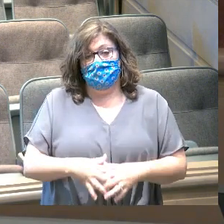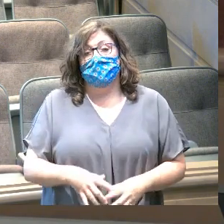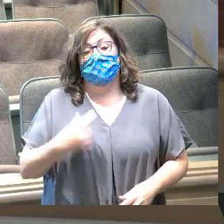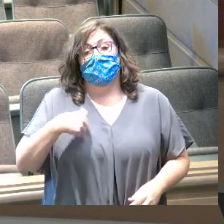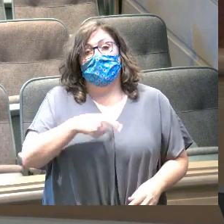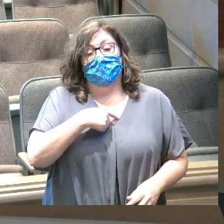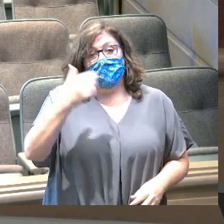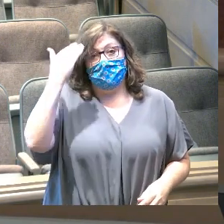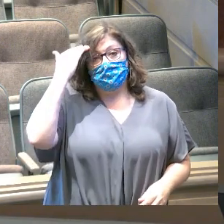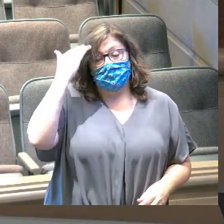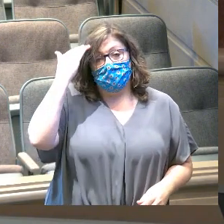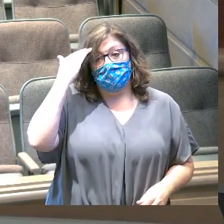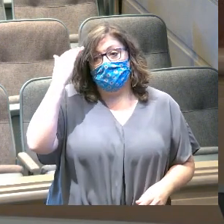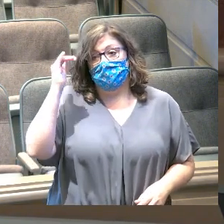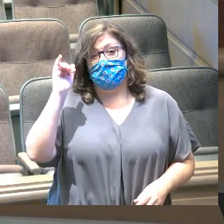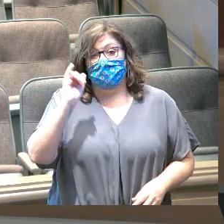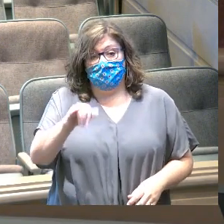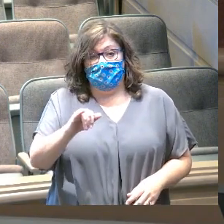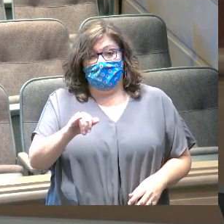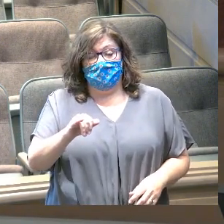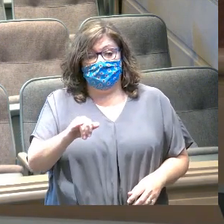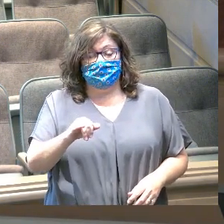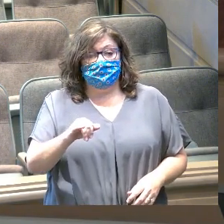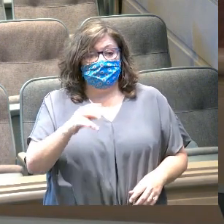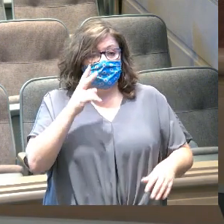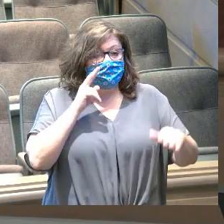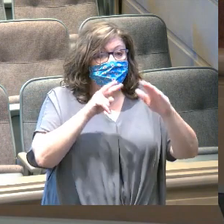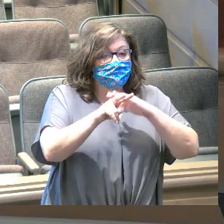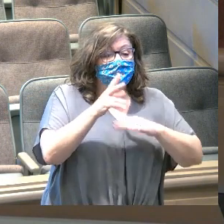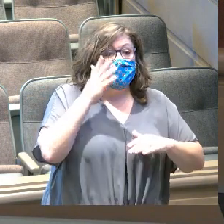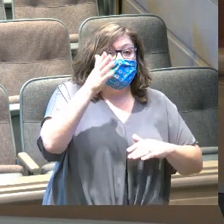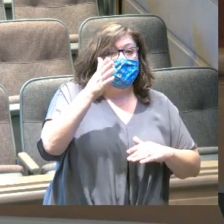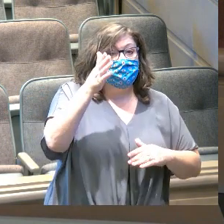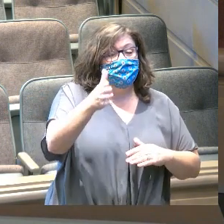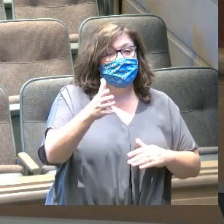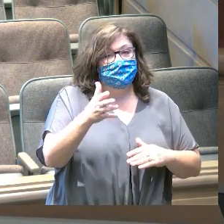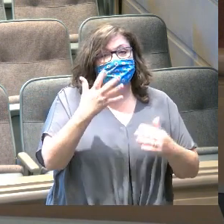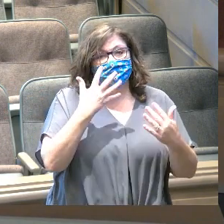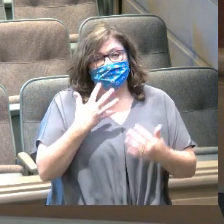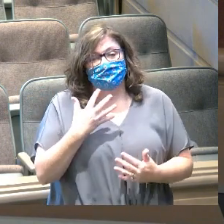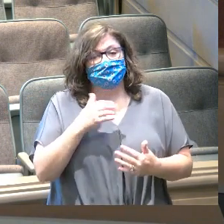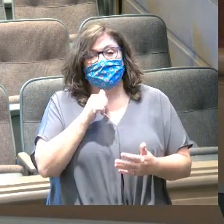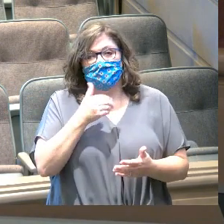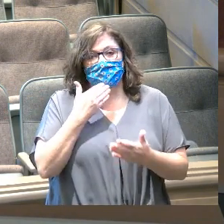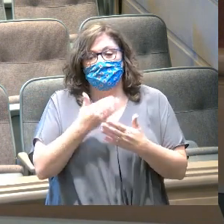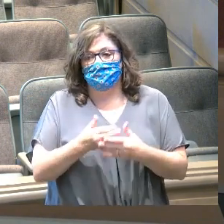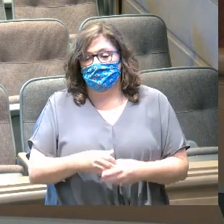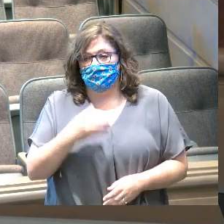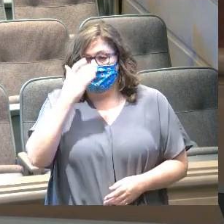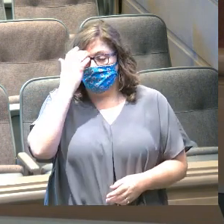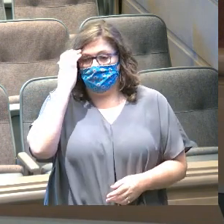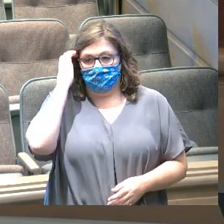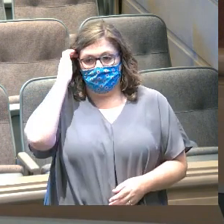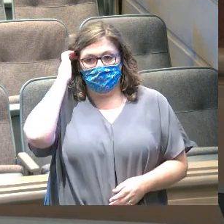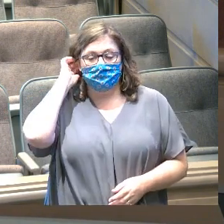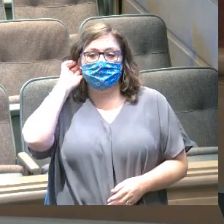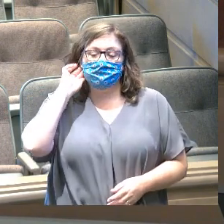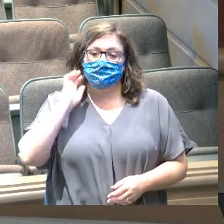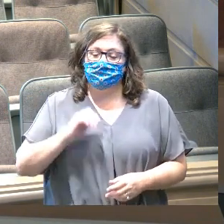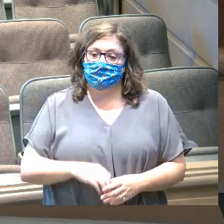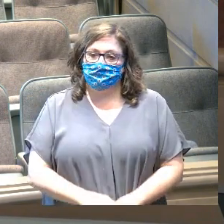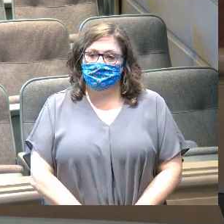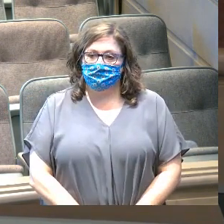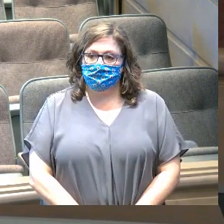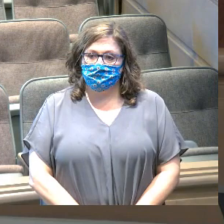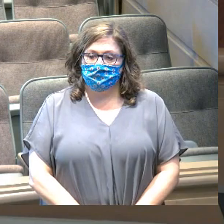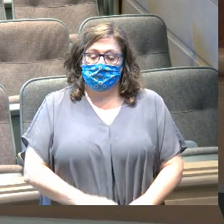know that the prognosis for these patients is generally poor. The second